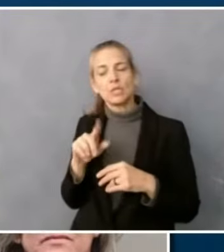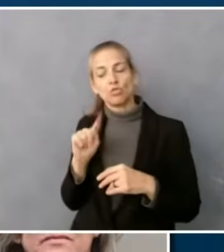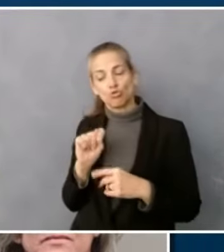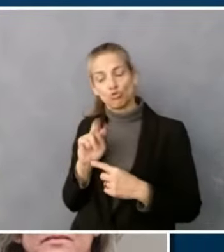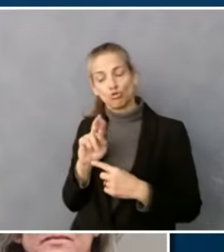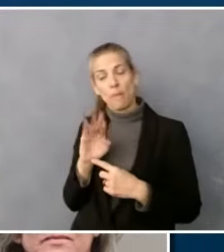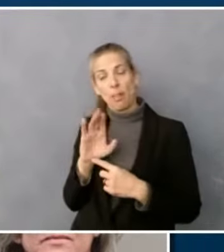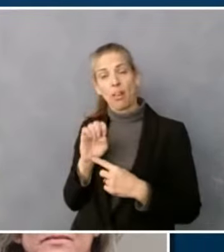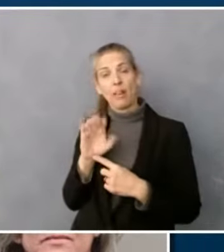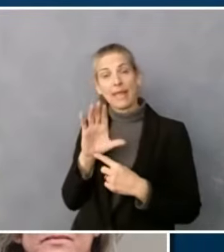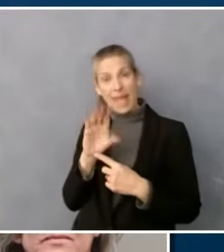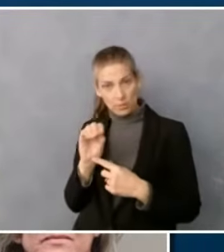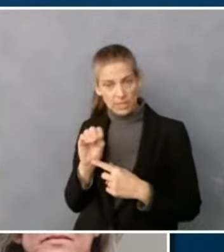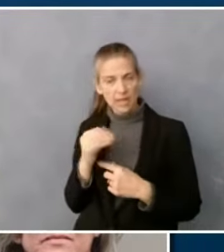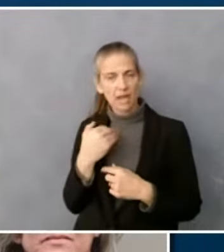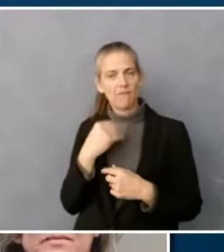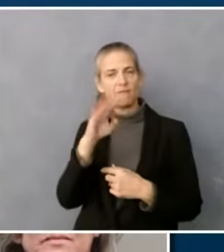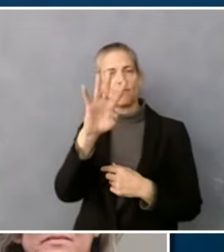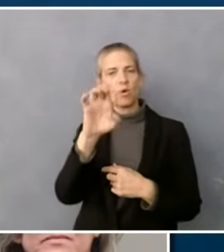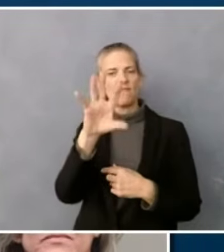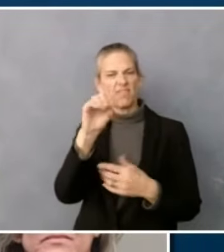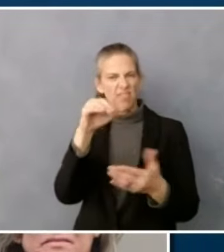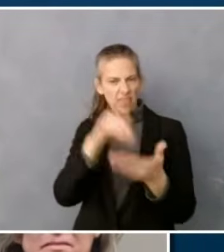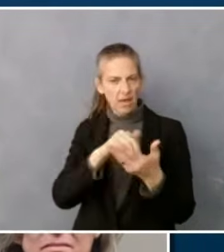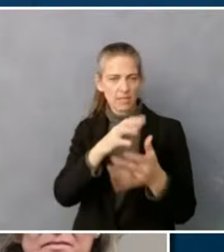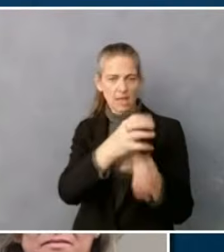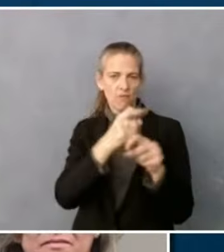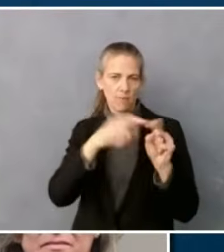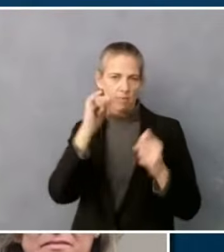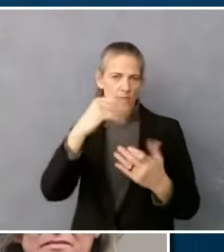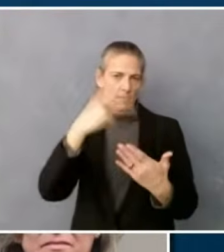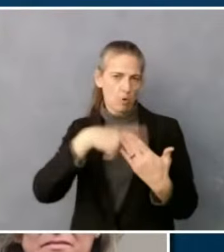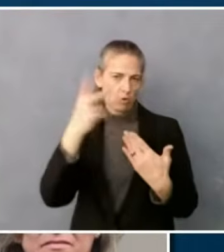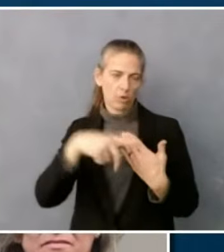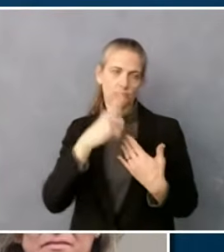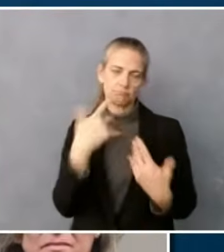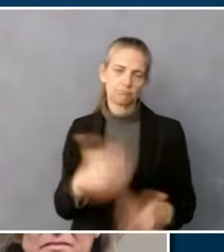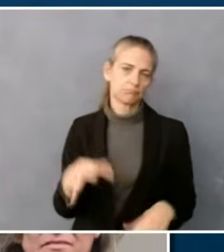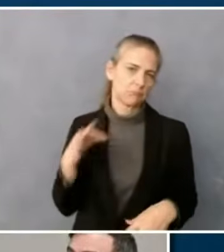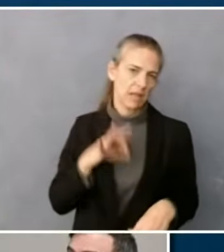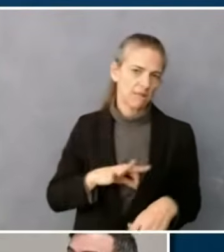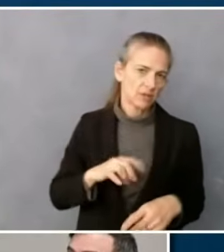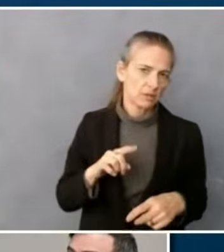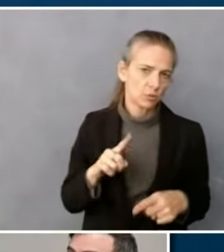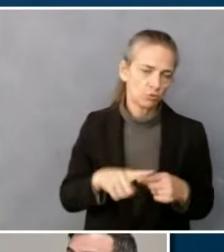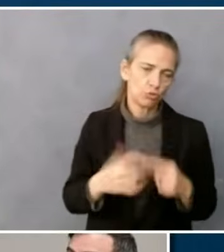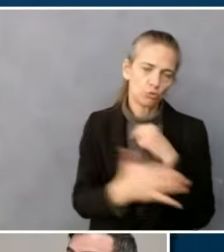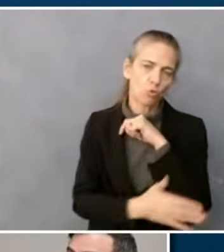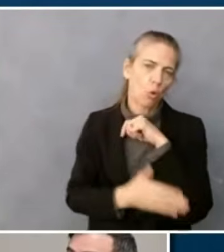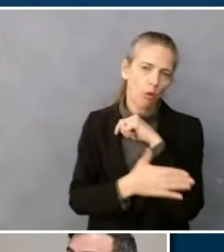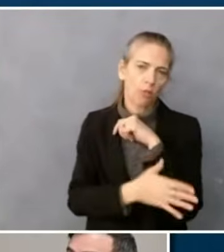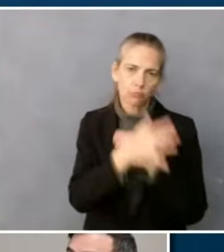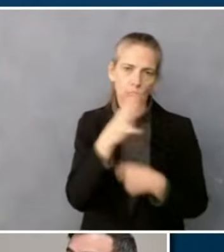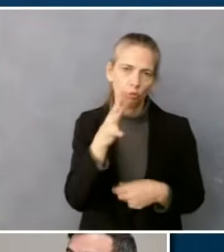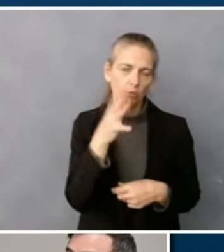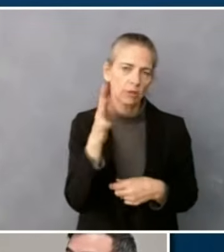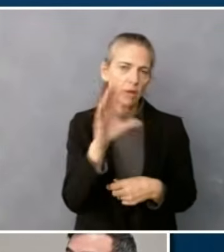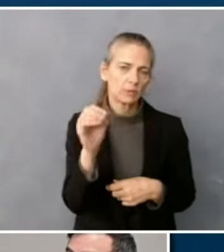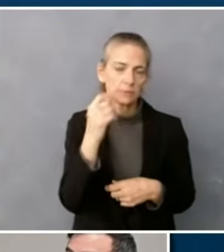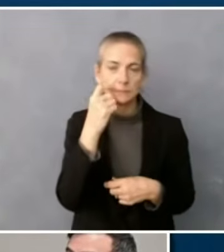over $450,000 from that program, so it's really beneficial to rural counties. I'd also like to